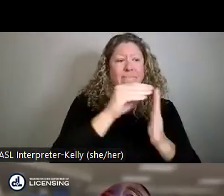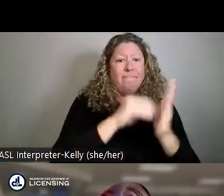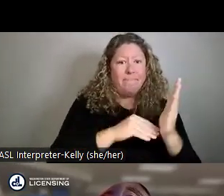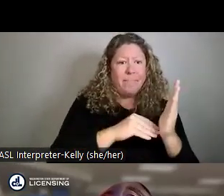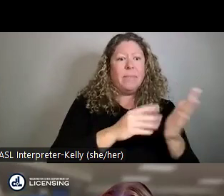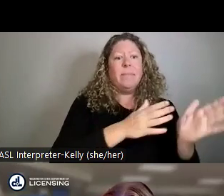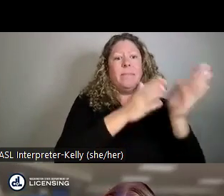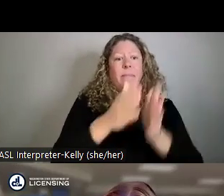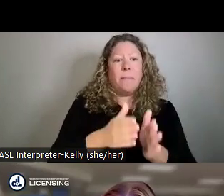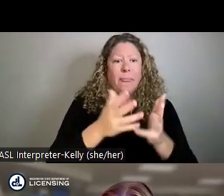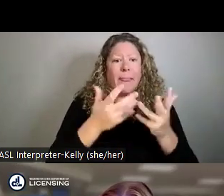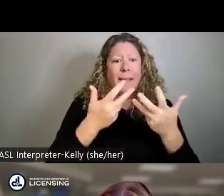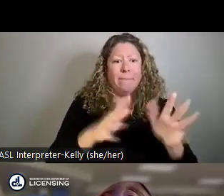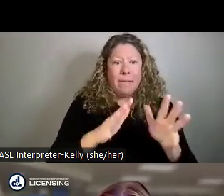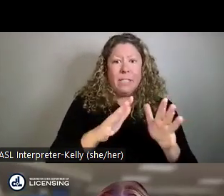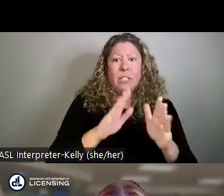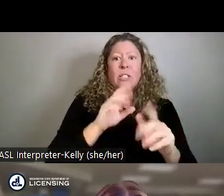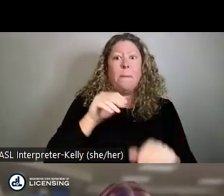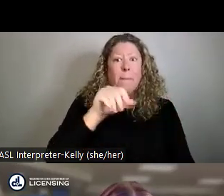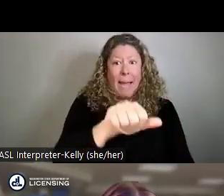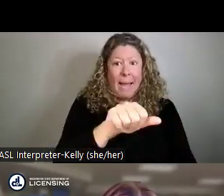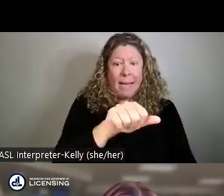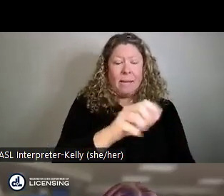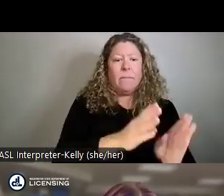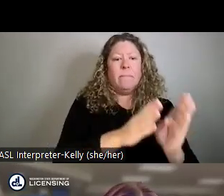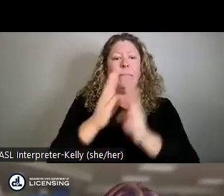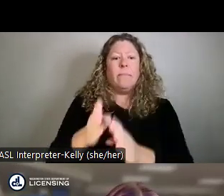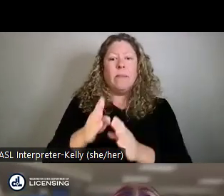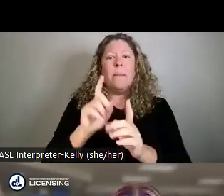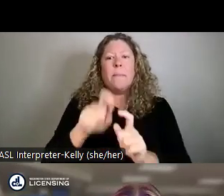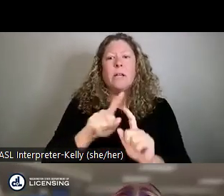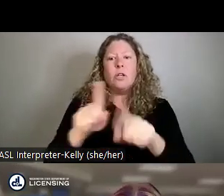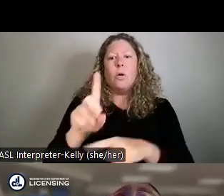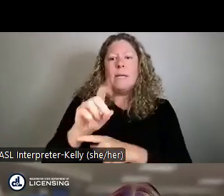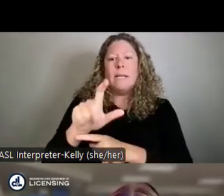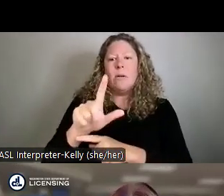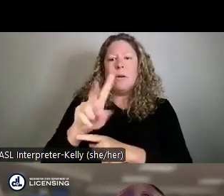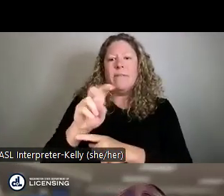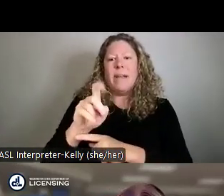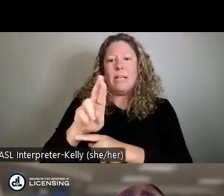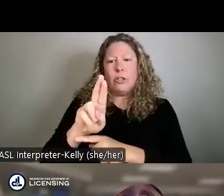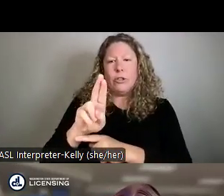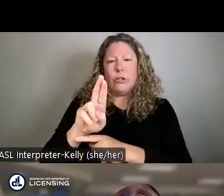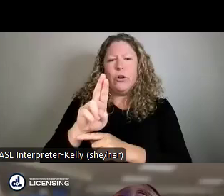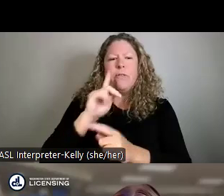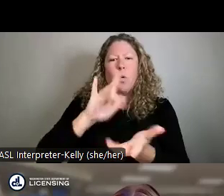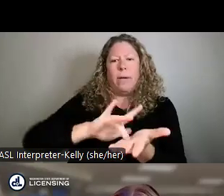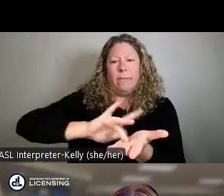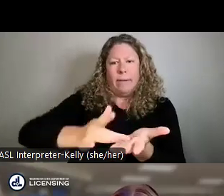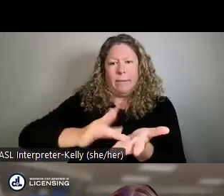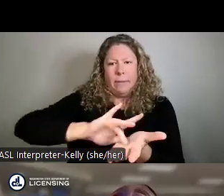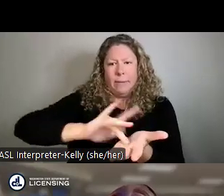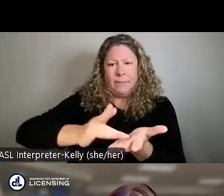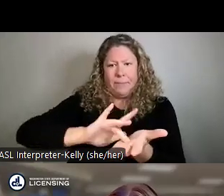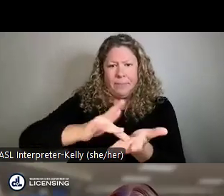customer has to do a fingerprint-based background check with our vendor known as Identigo. The background check